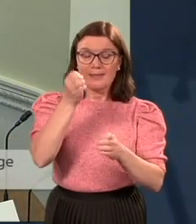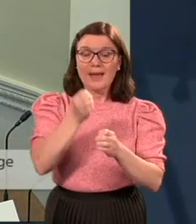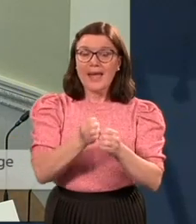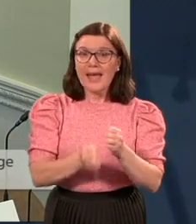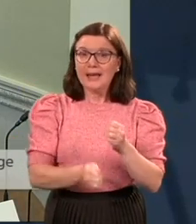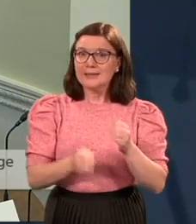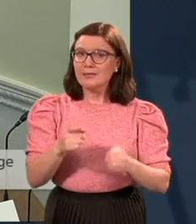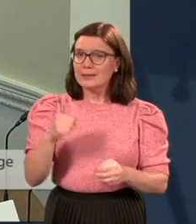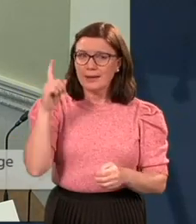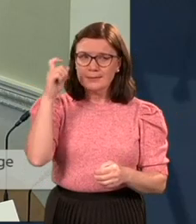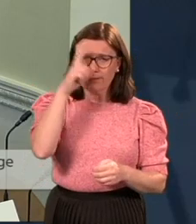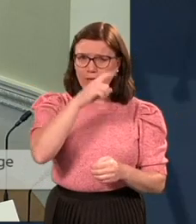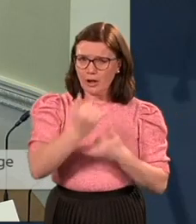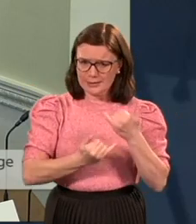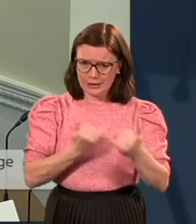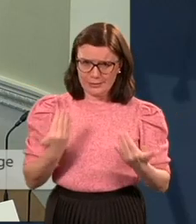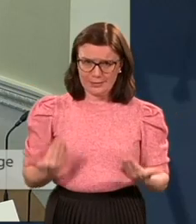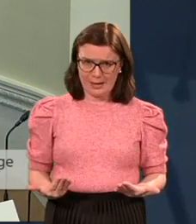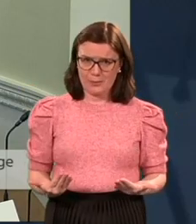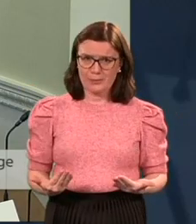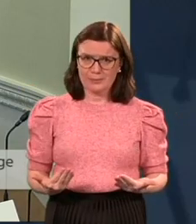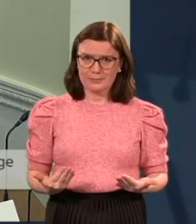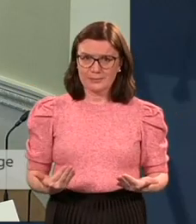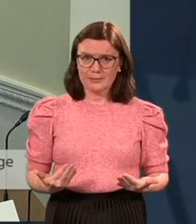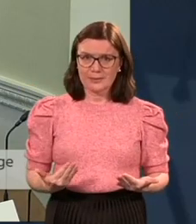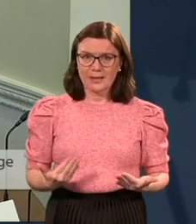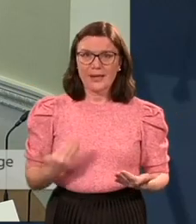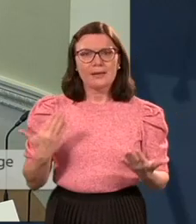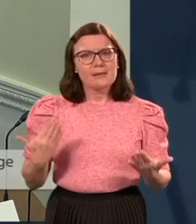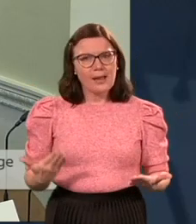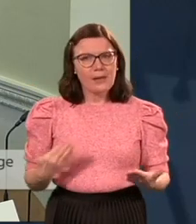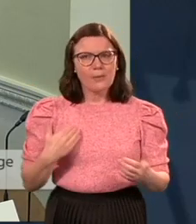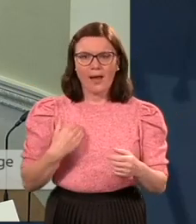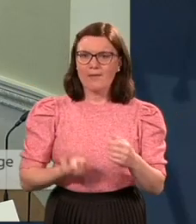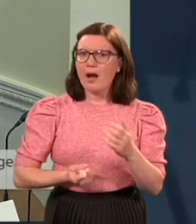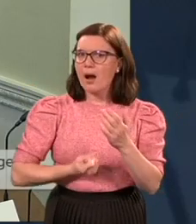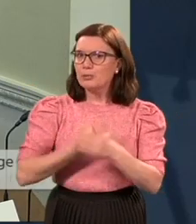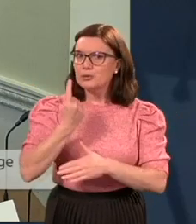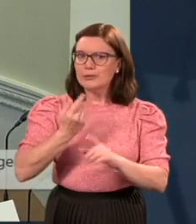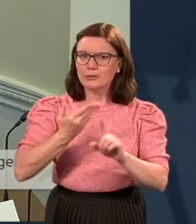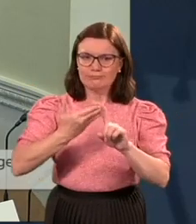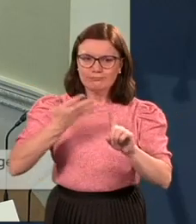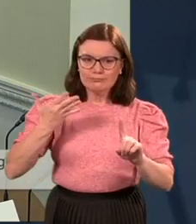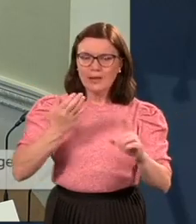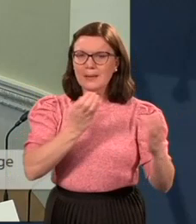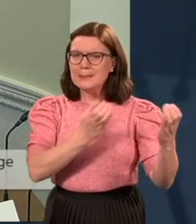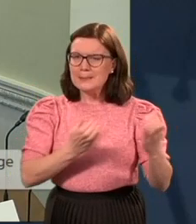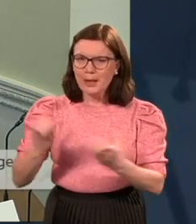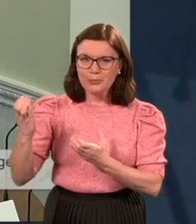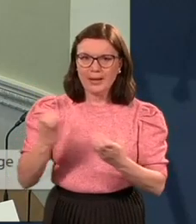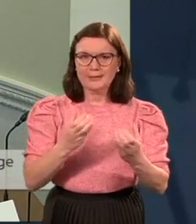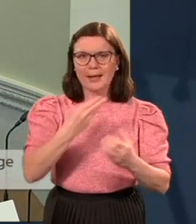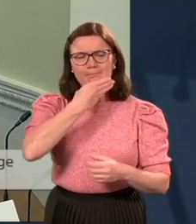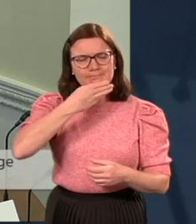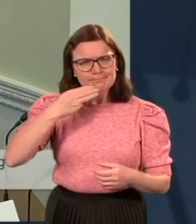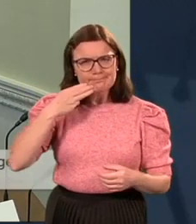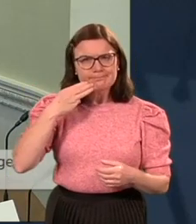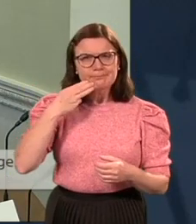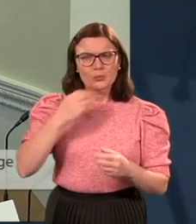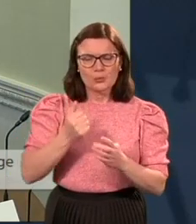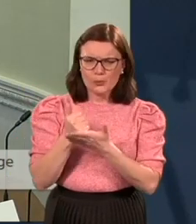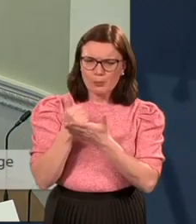most difficult year, we are here the opportunity to recognise, celebrate and commit to support our